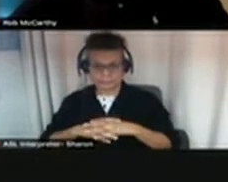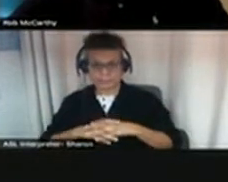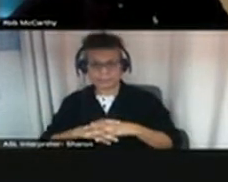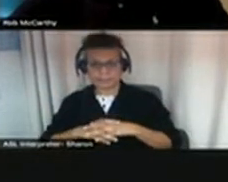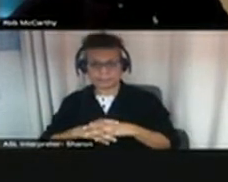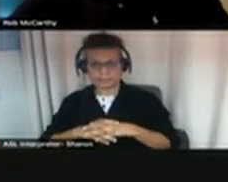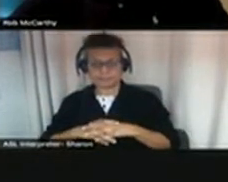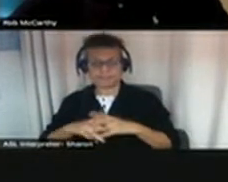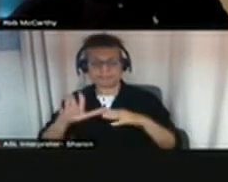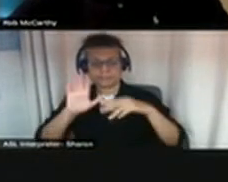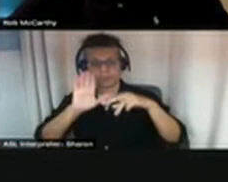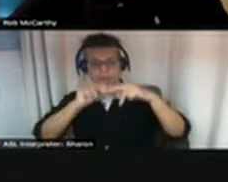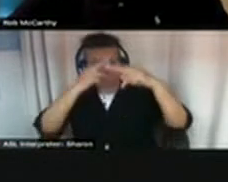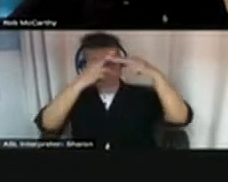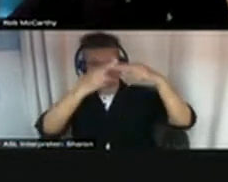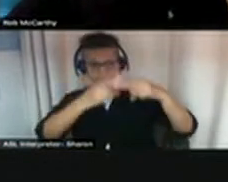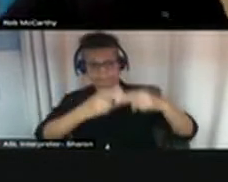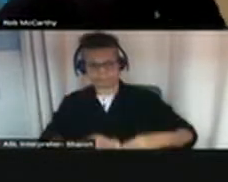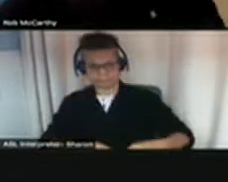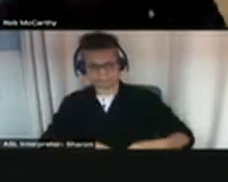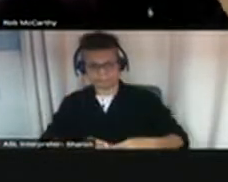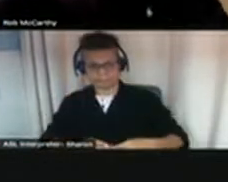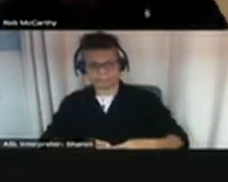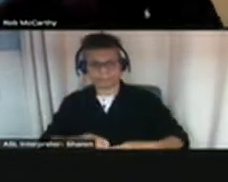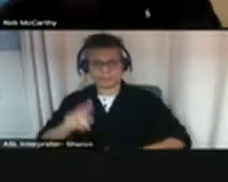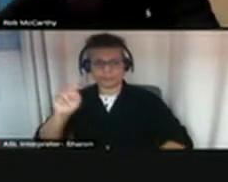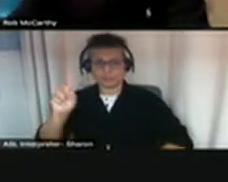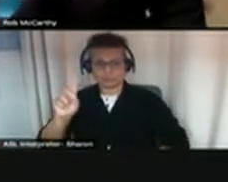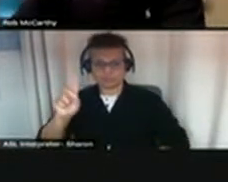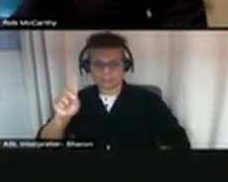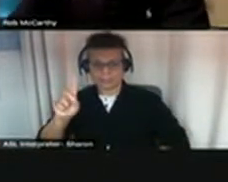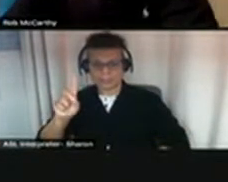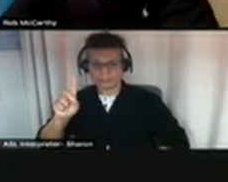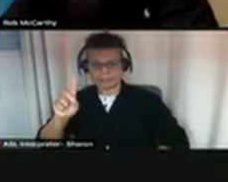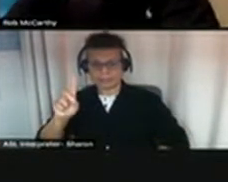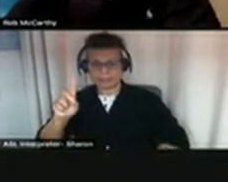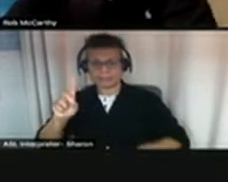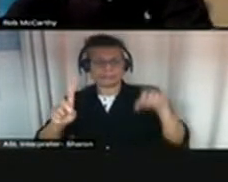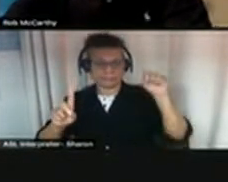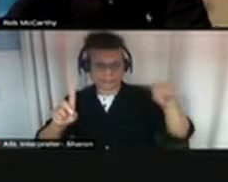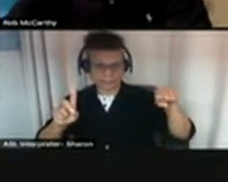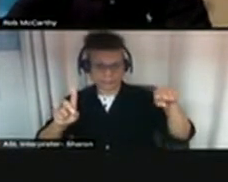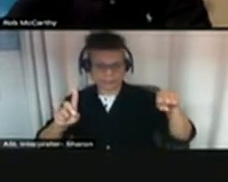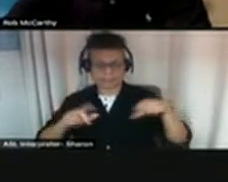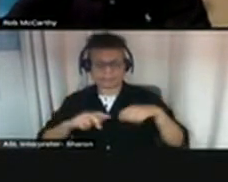I'll call the roll then. Mr. Drummy. Yes.